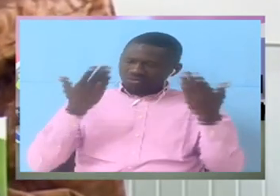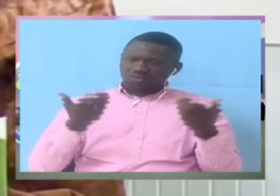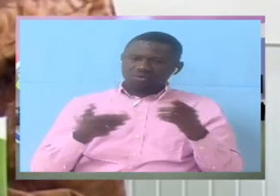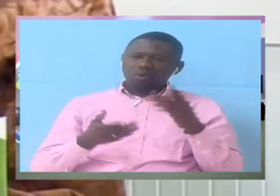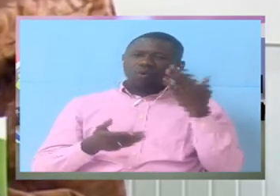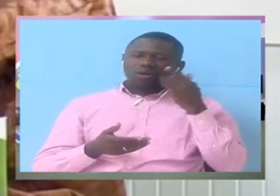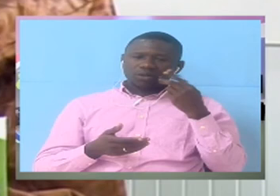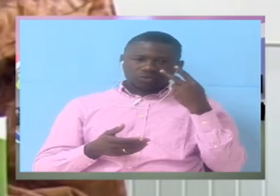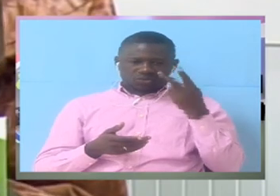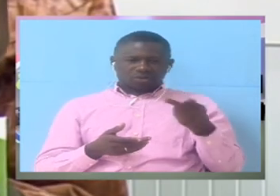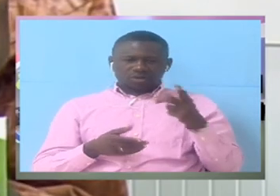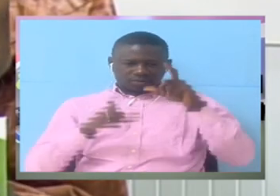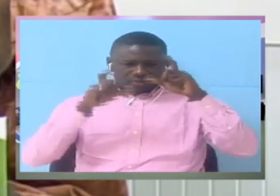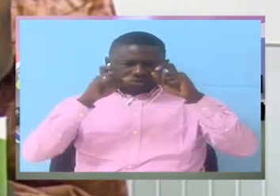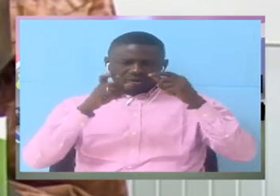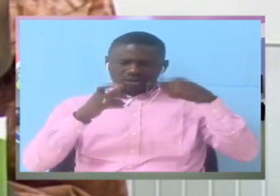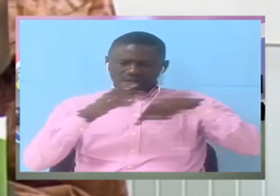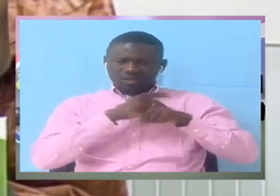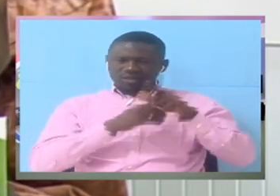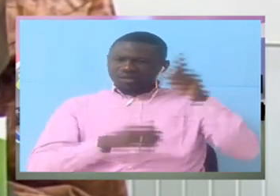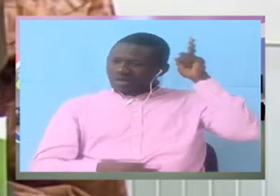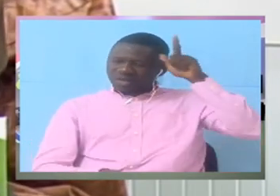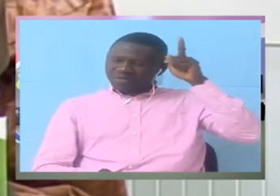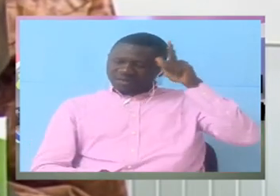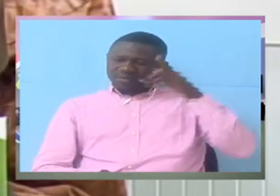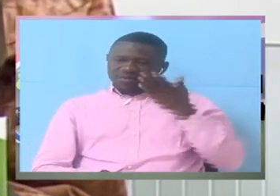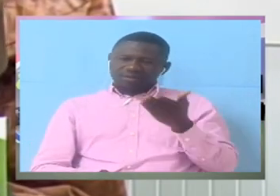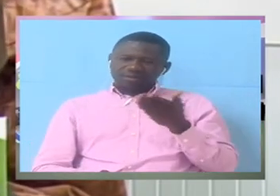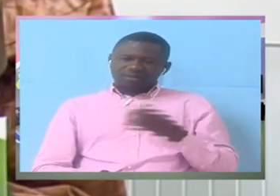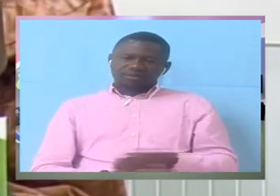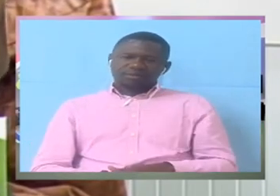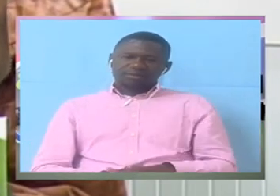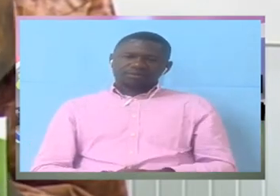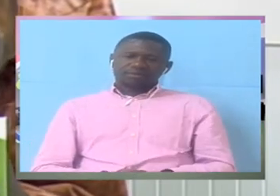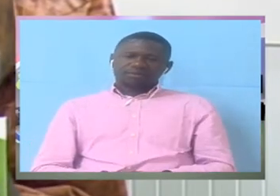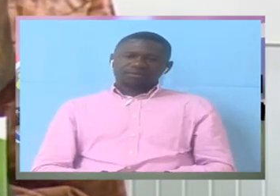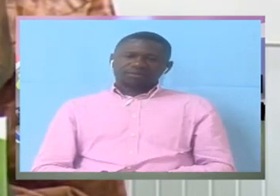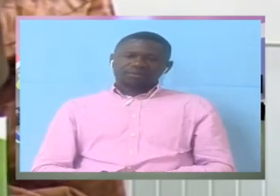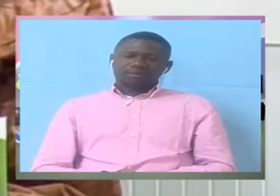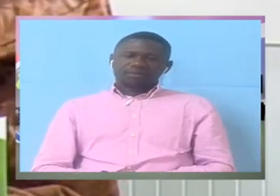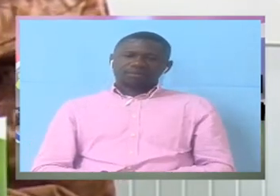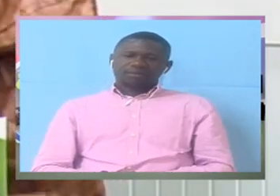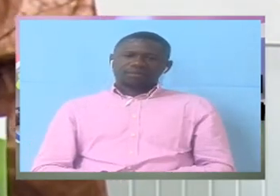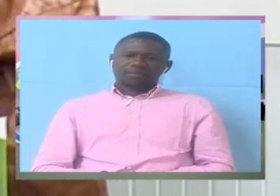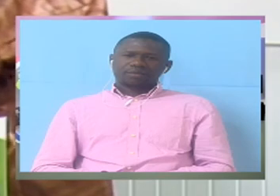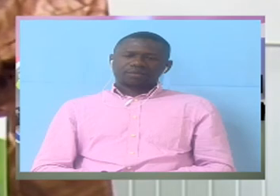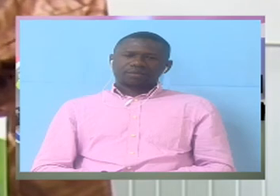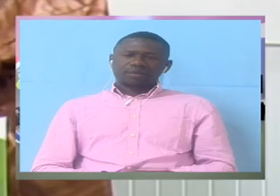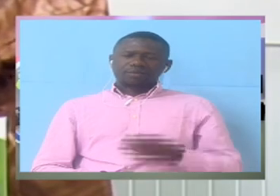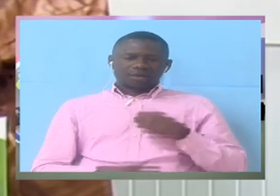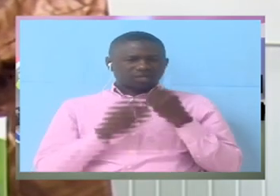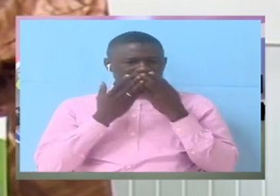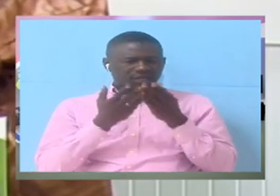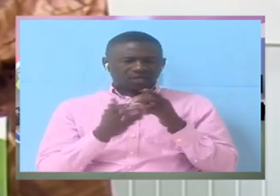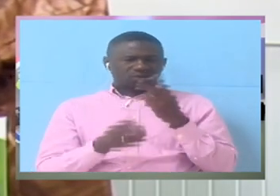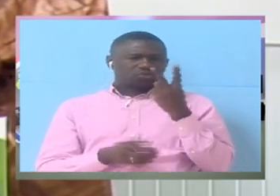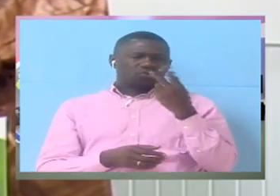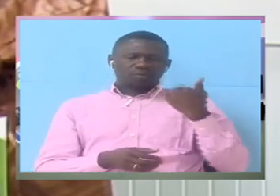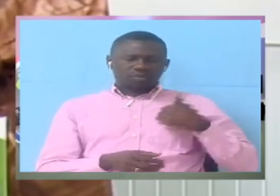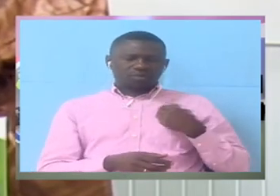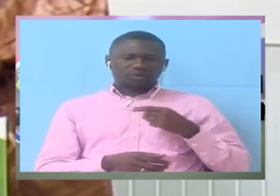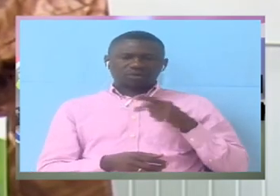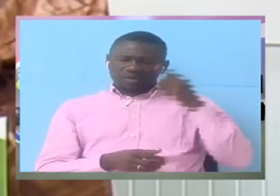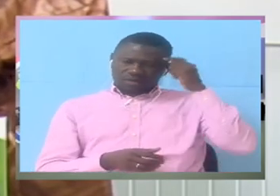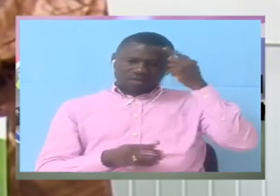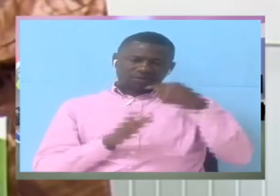I saw their pictures in Liberia. Yandente mo ngam mo flasute de olamu Yankuba ti Anisana. I said there are two people here